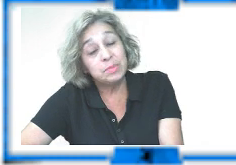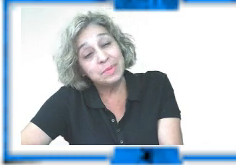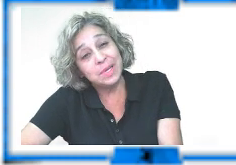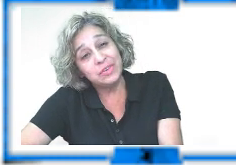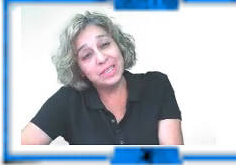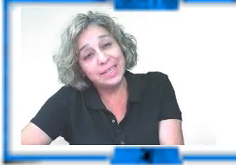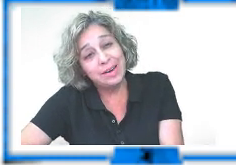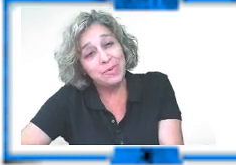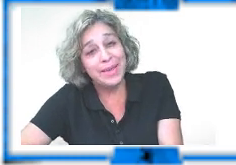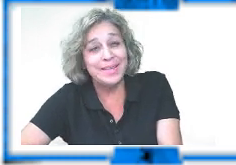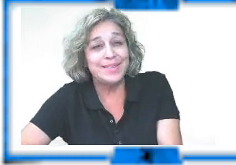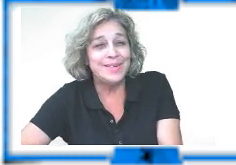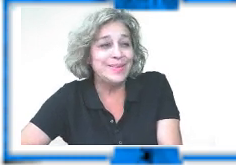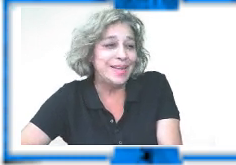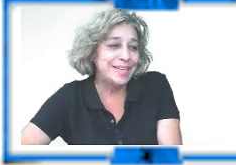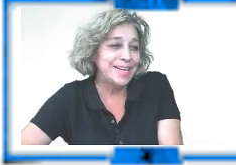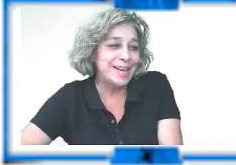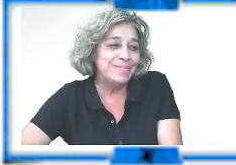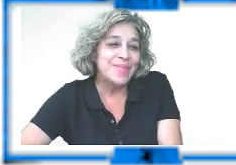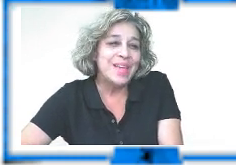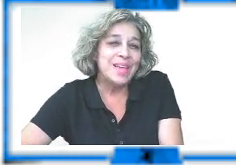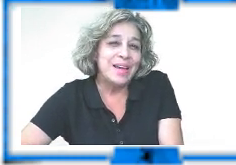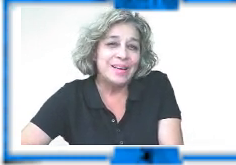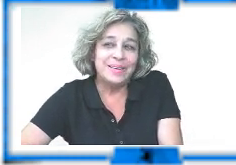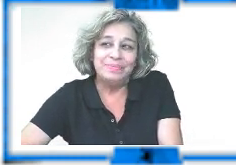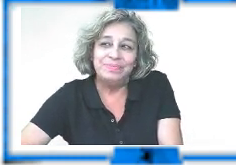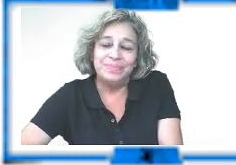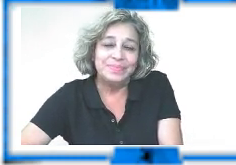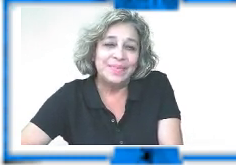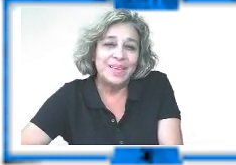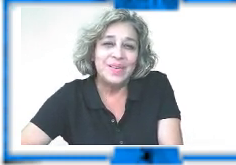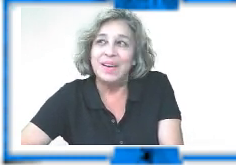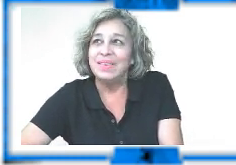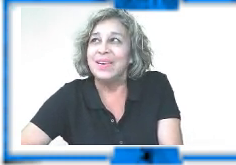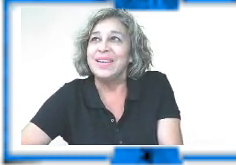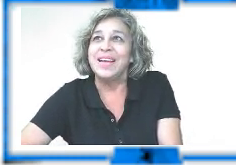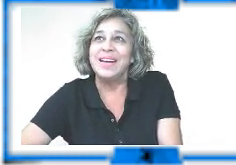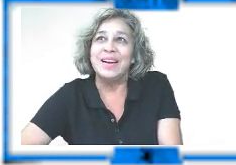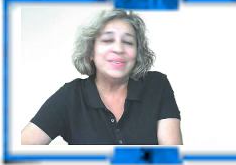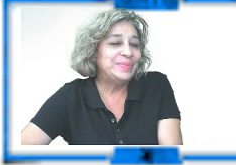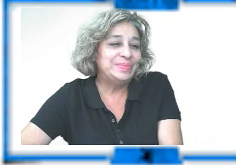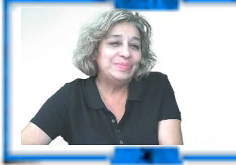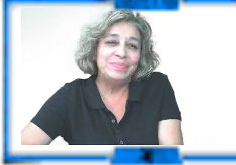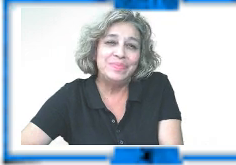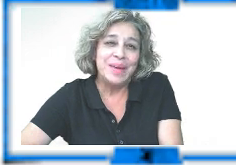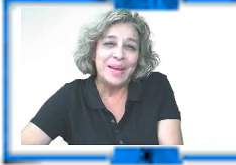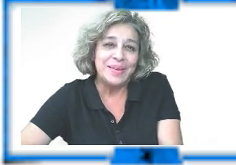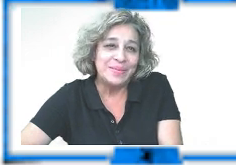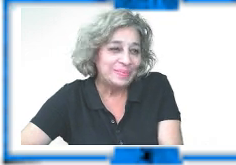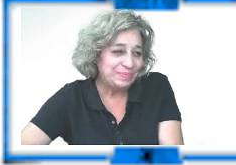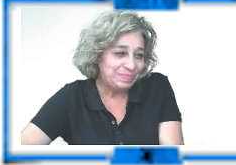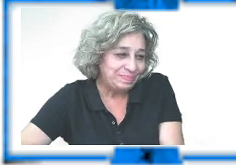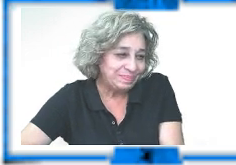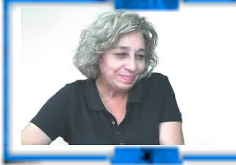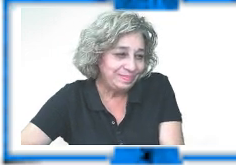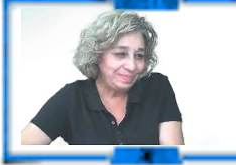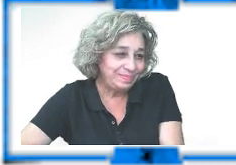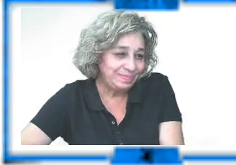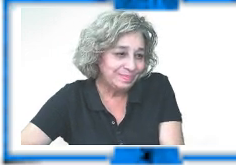And sometimes I translate on weekends too, like today. You have a great day now. Bye.